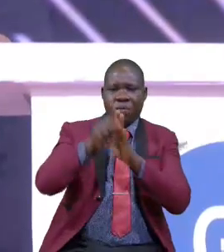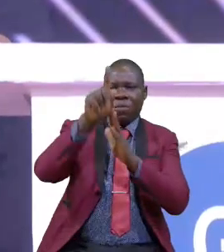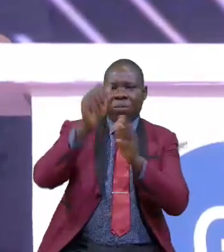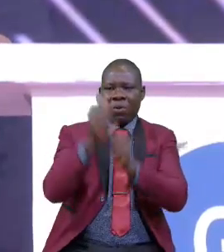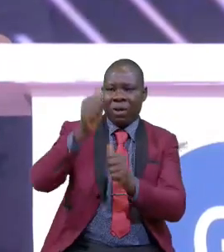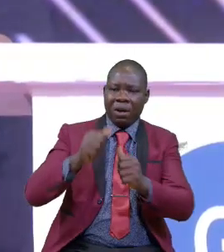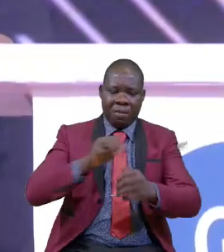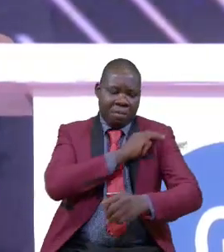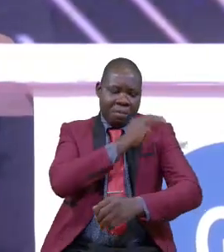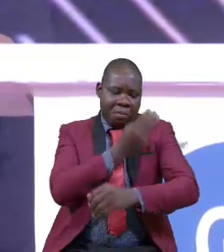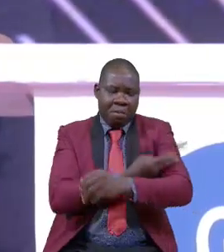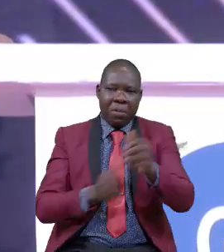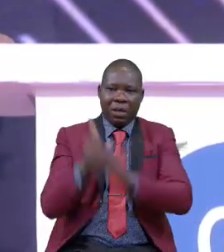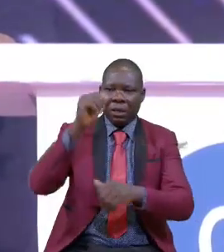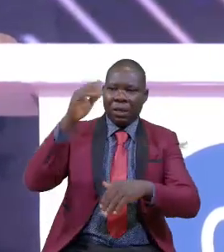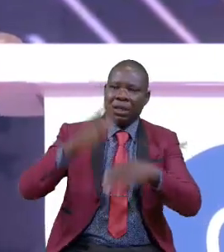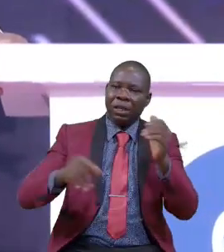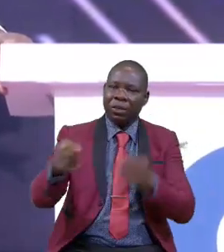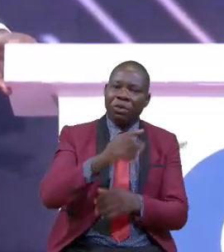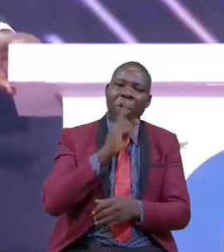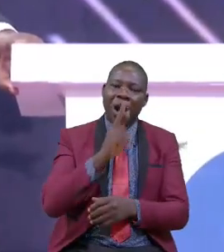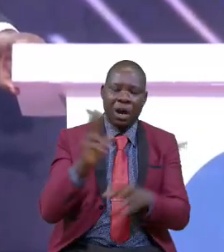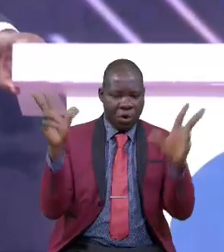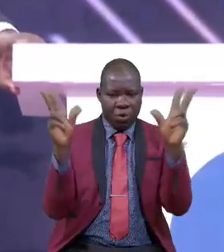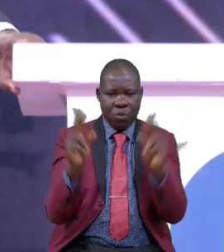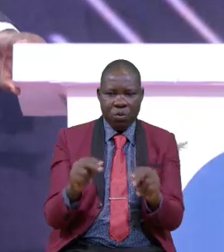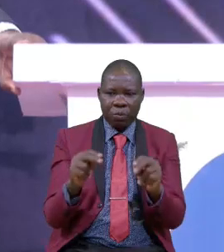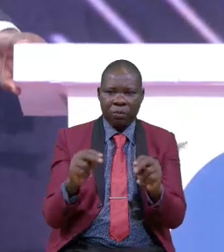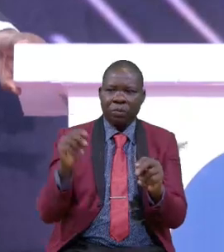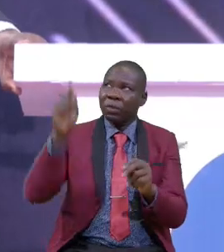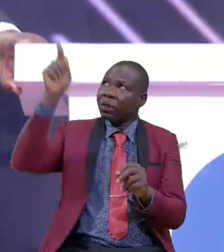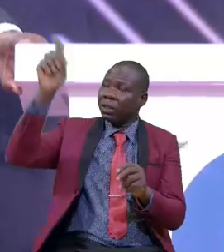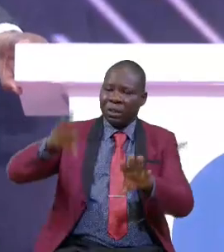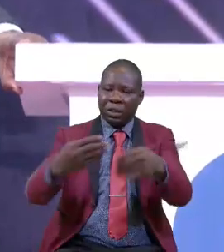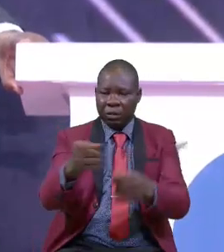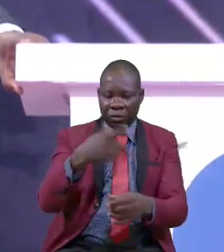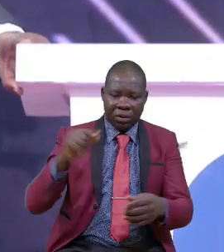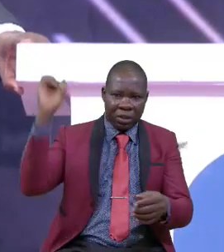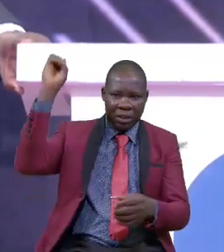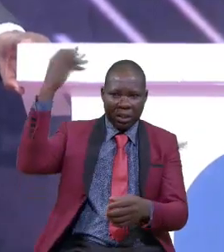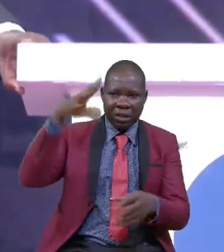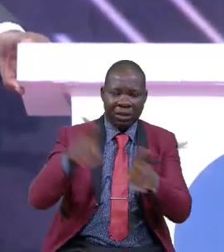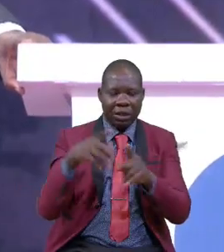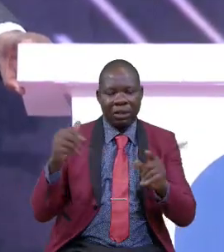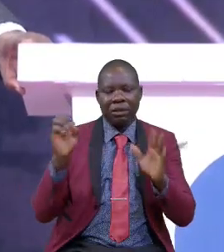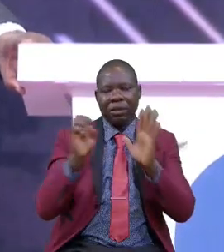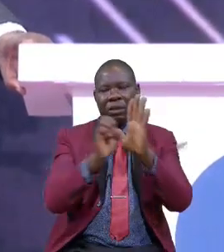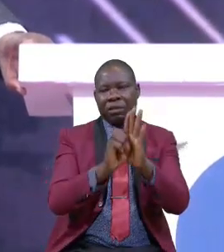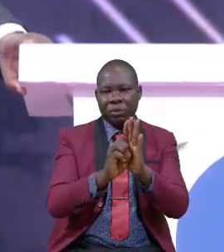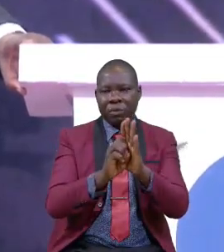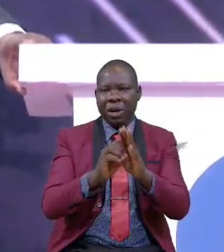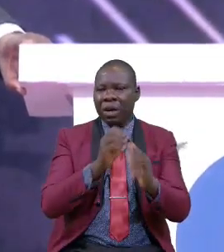No, he gave him the grace as a pattern. And God has given that man, that woman,